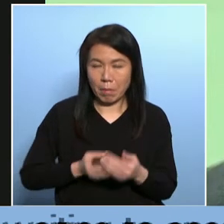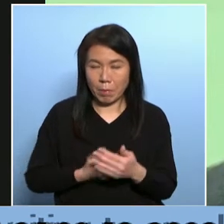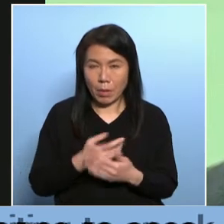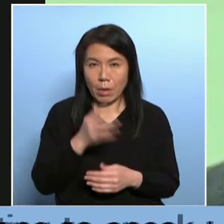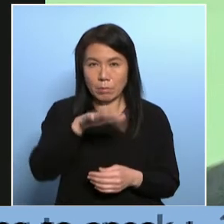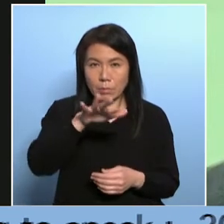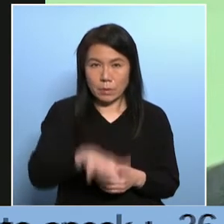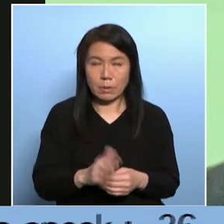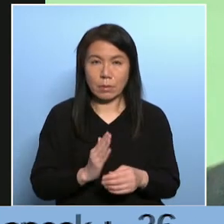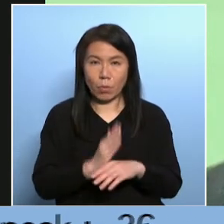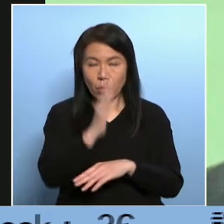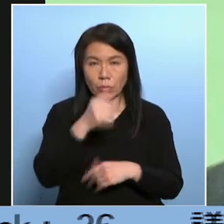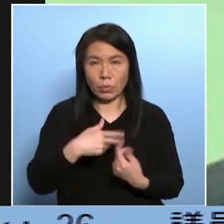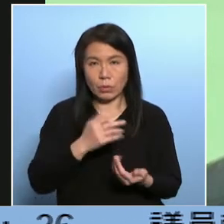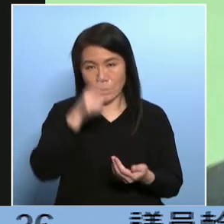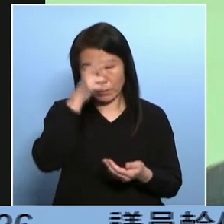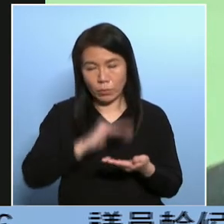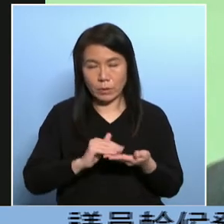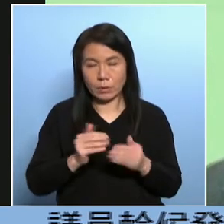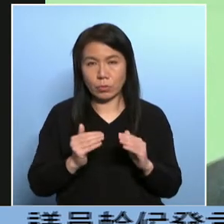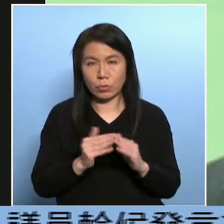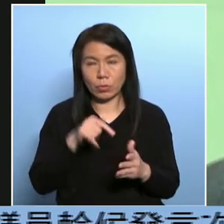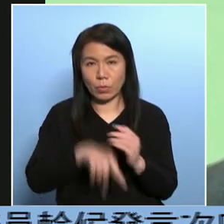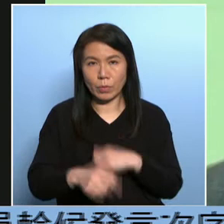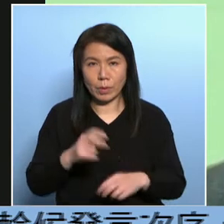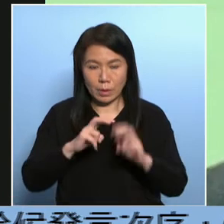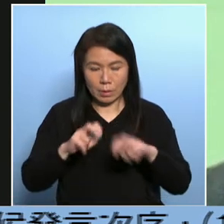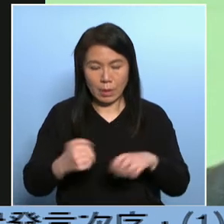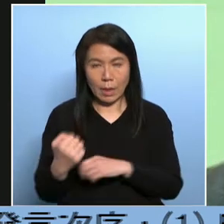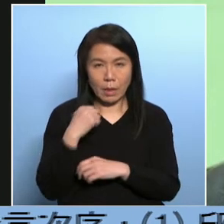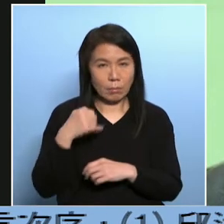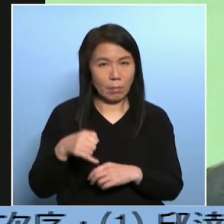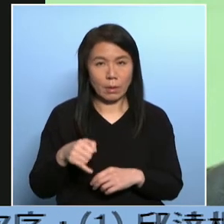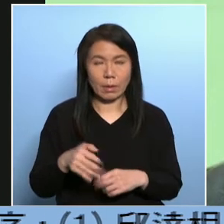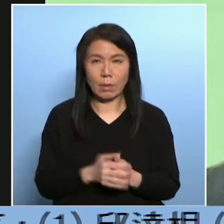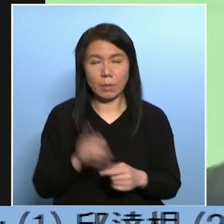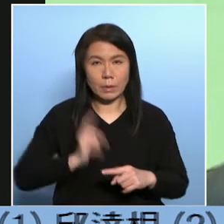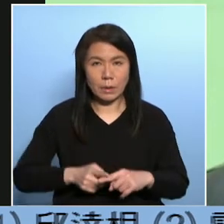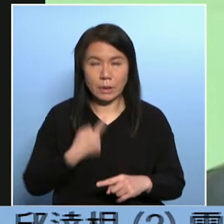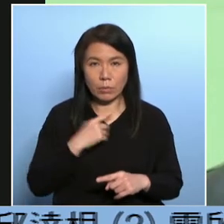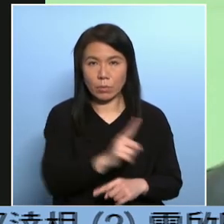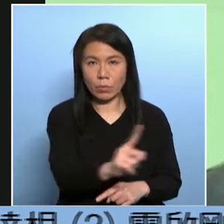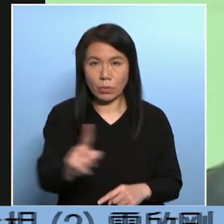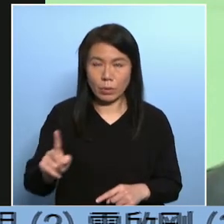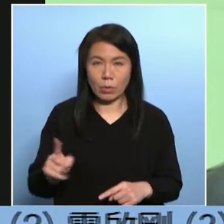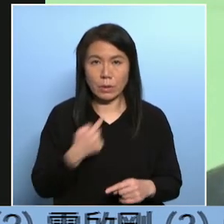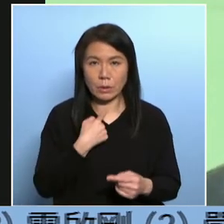daily figure has reached 5,000, 6,000 a day now, and that has already overloaded the D of